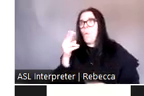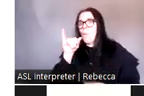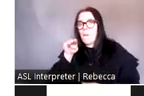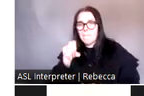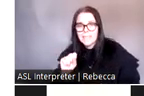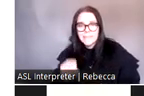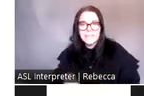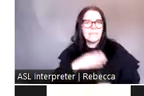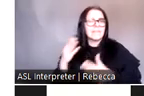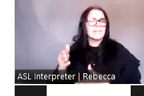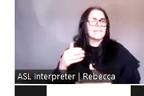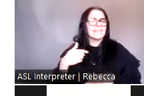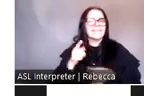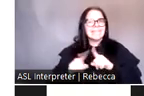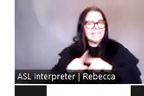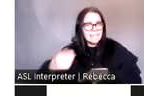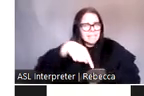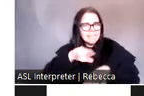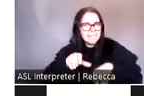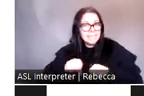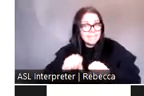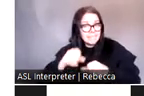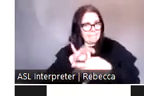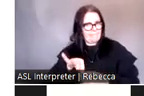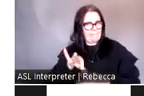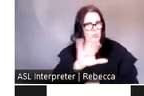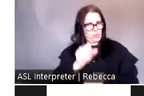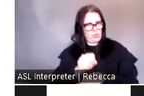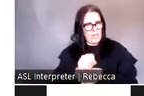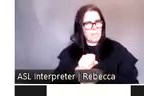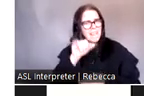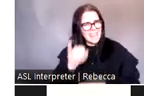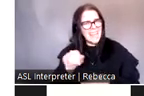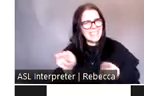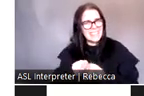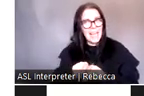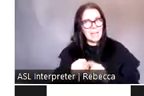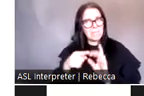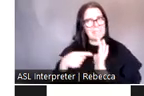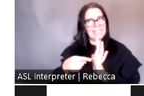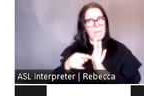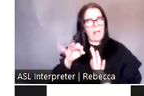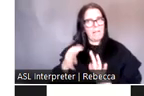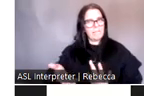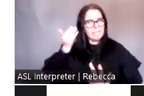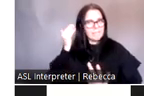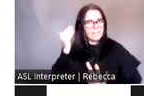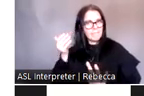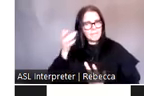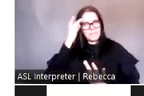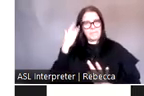even have done ourselves for some of our jobs. So those are some really early examples